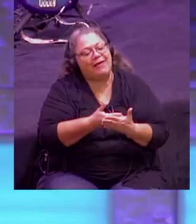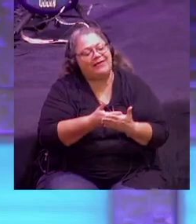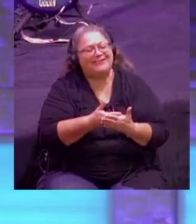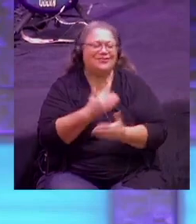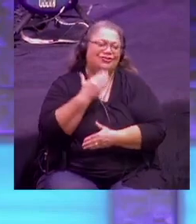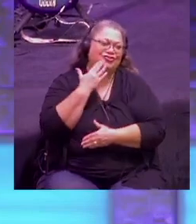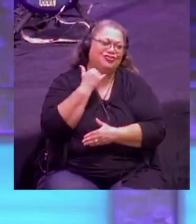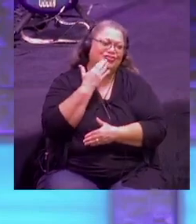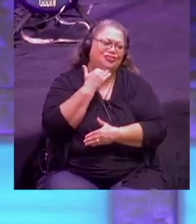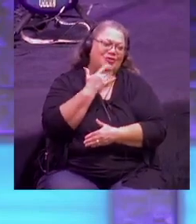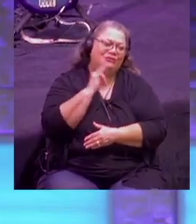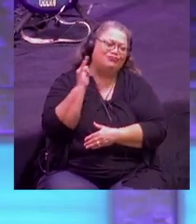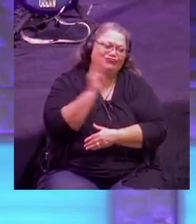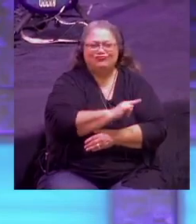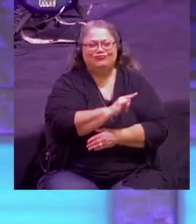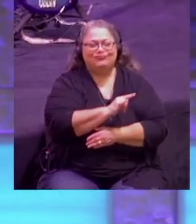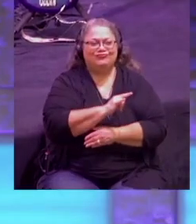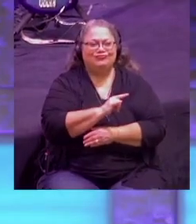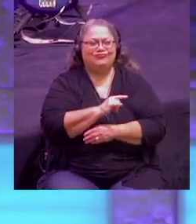just calling to tell me I love you.